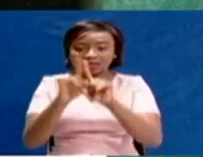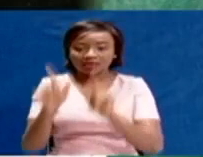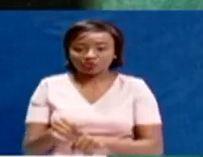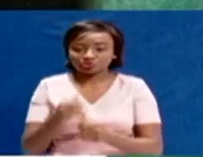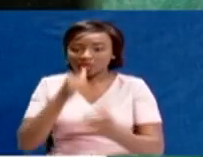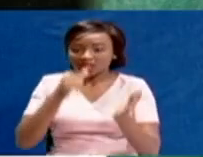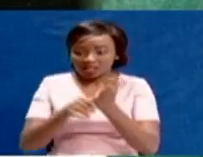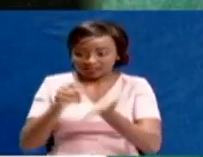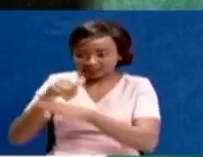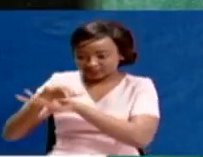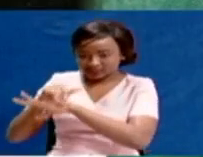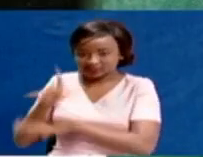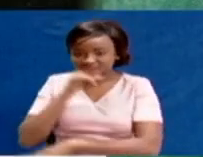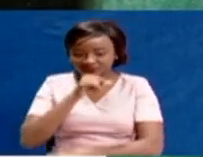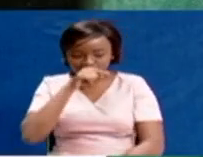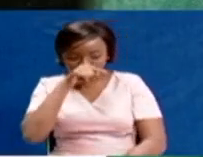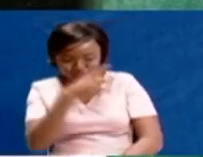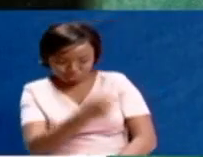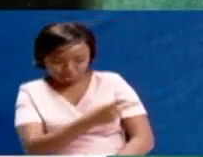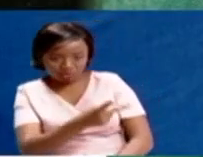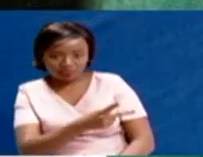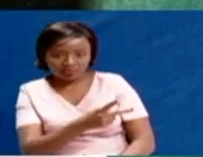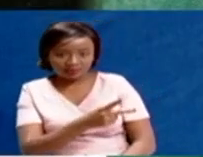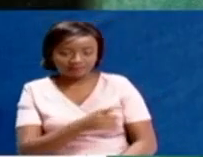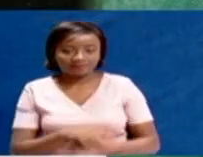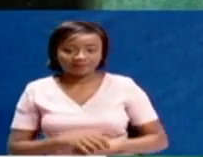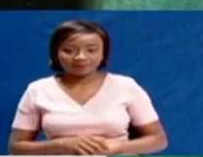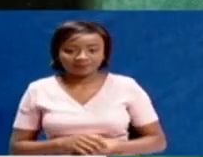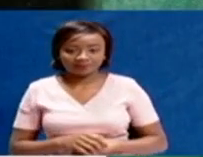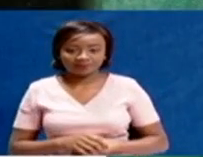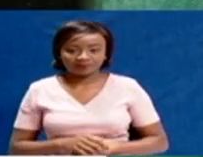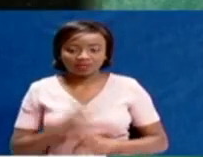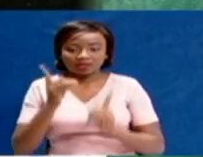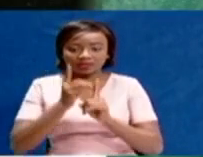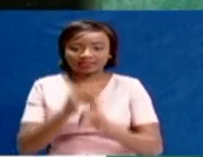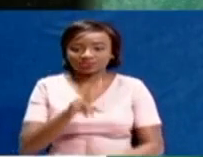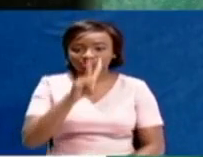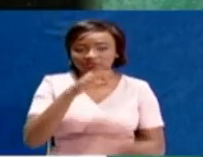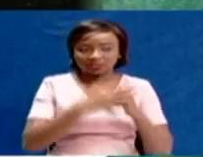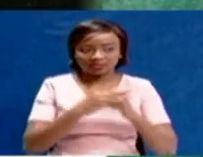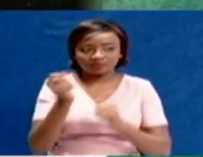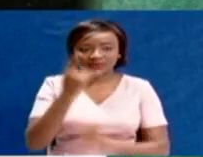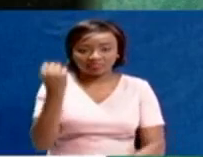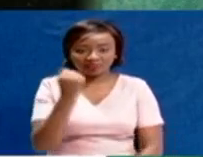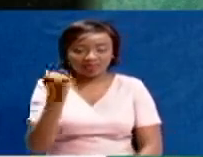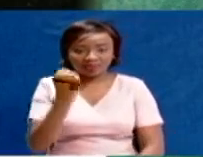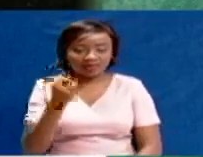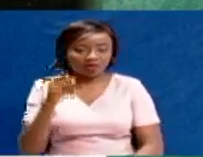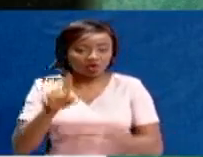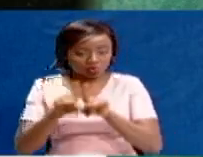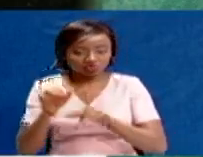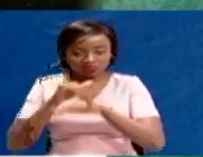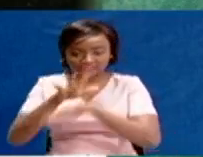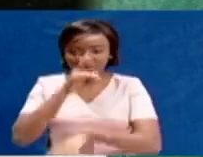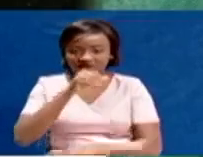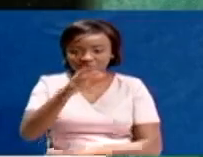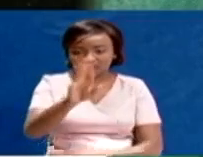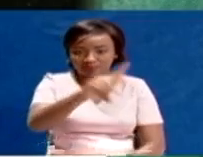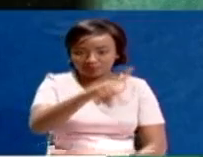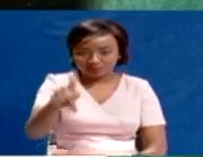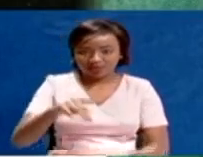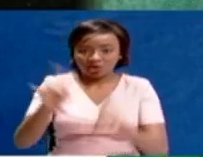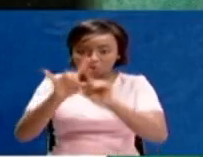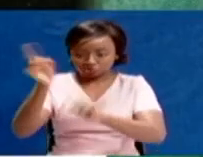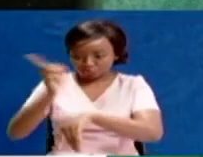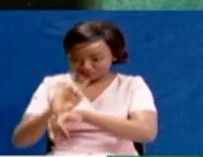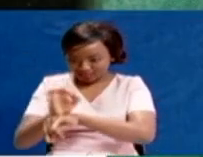to party SG eseli Simiyu and Wafula Wamunyinyi, dated 28th May, were also sent to the Registrar. Minutes of